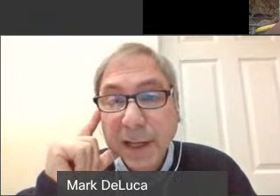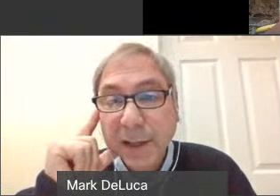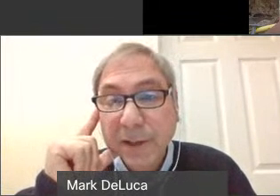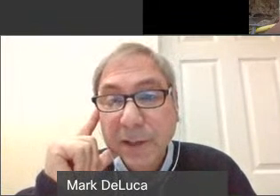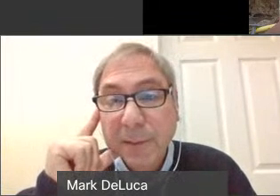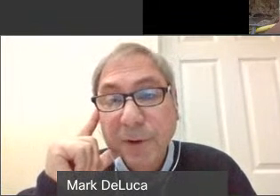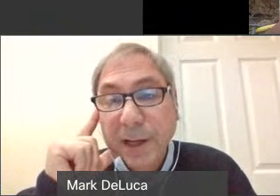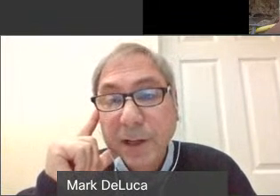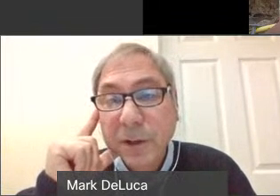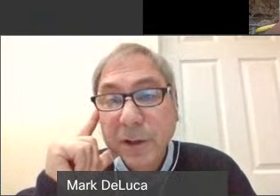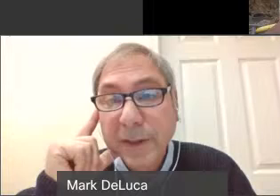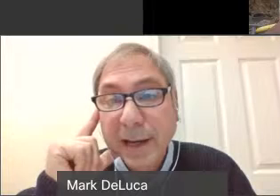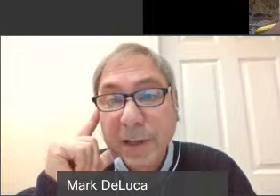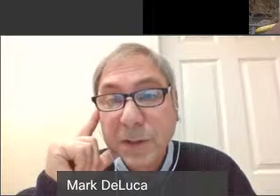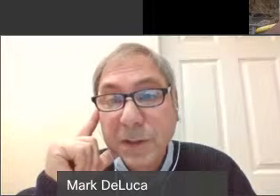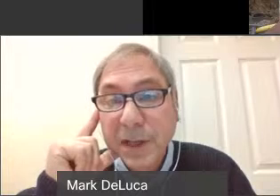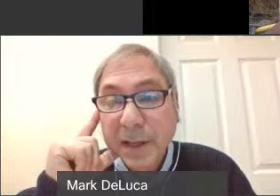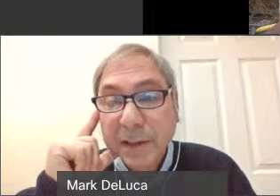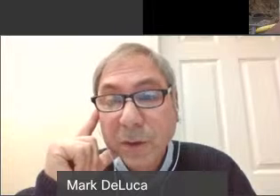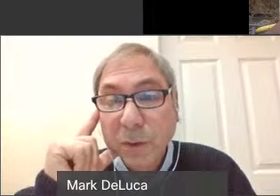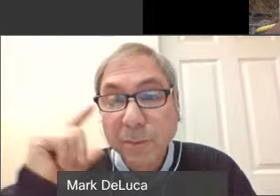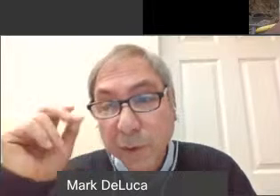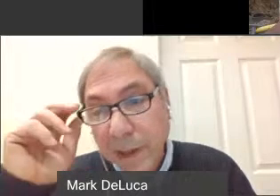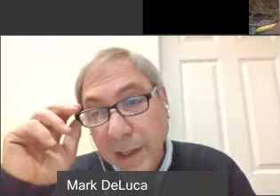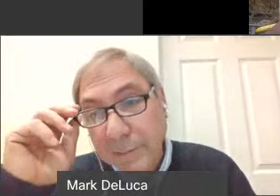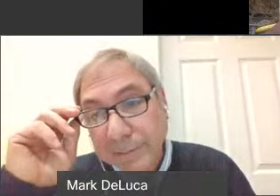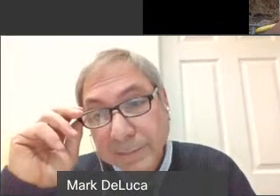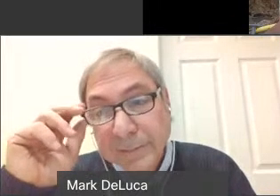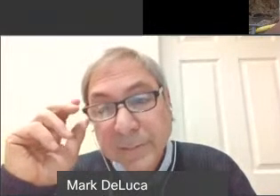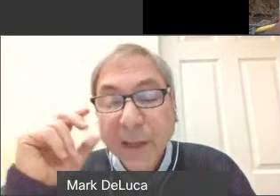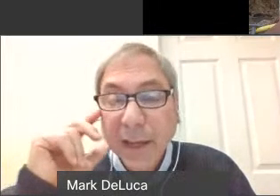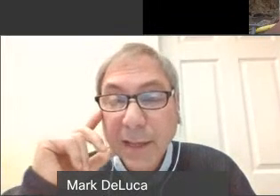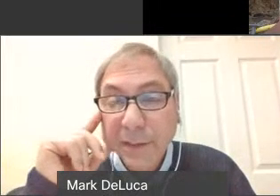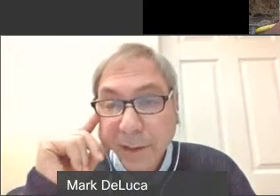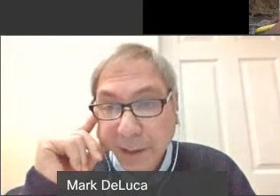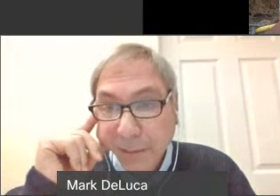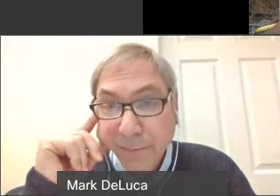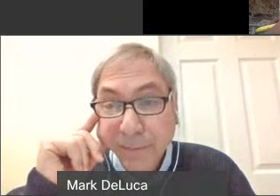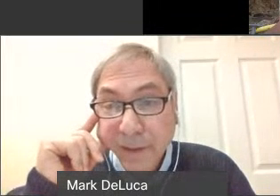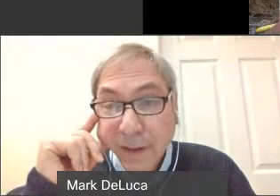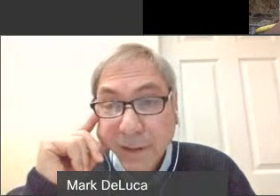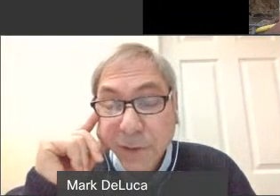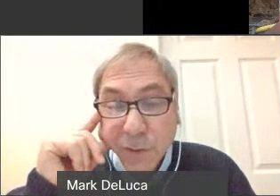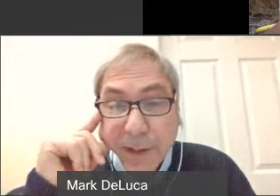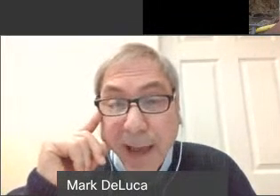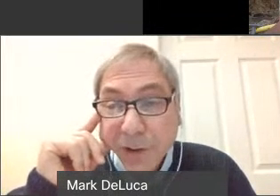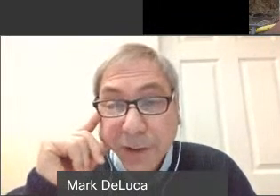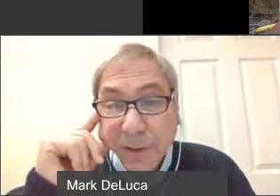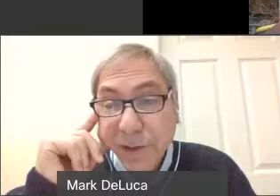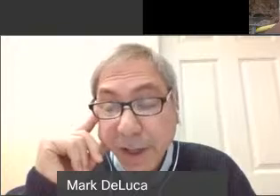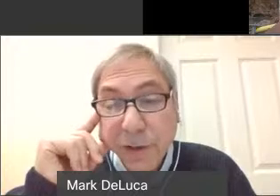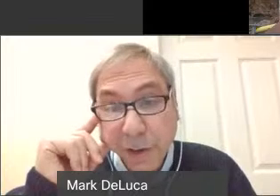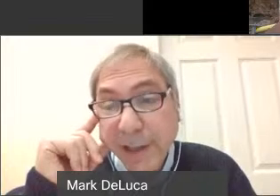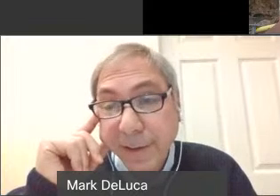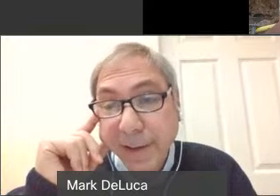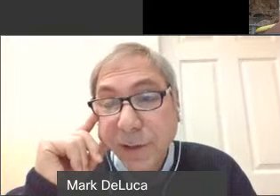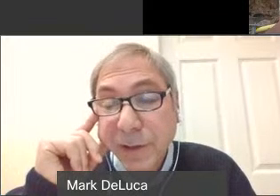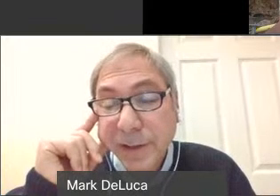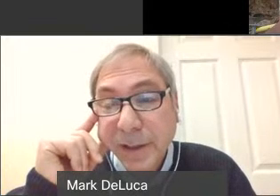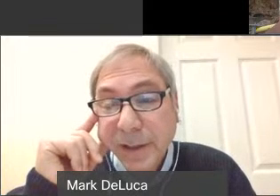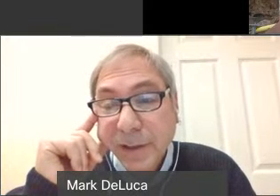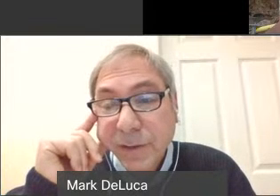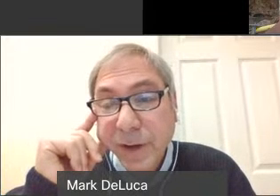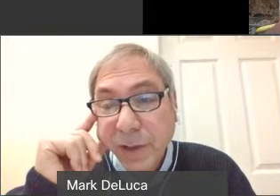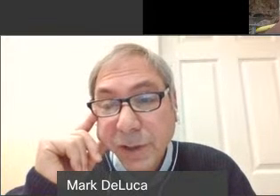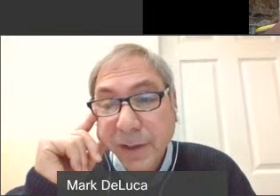can see in the top right corner that is the old brew pub. And the stream actually runs underneath of